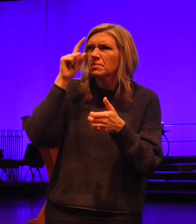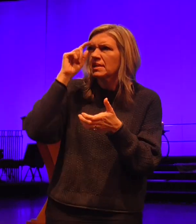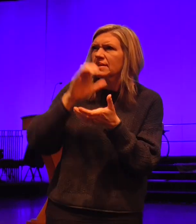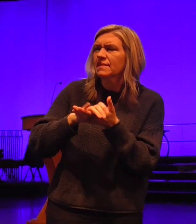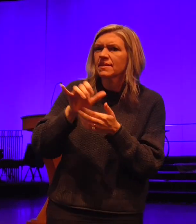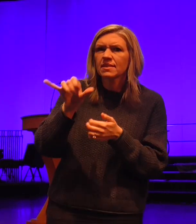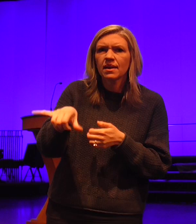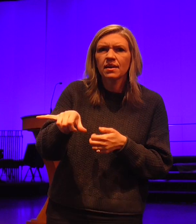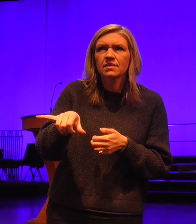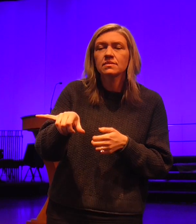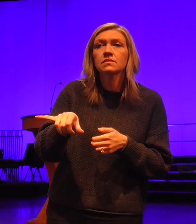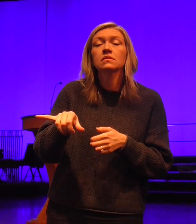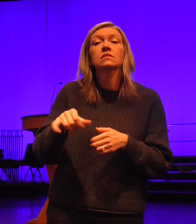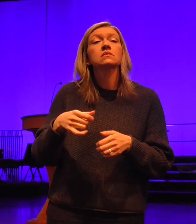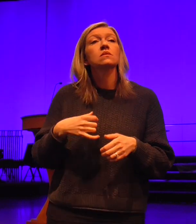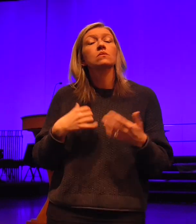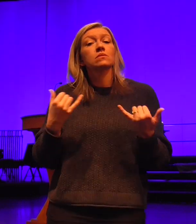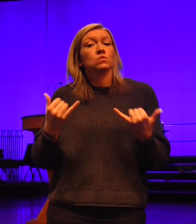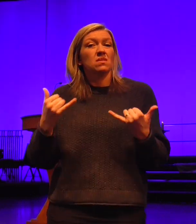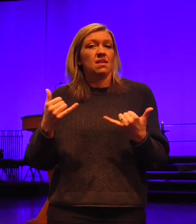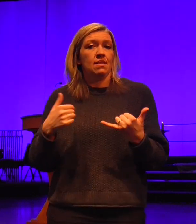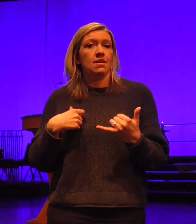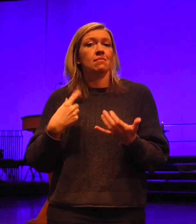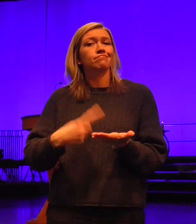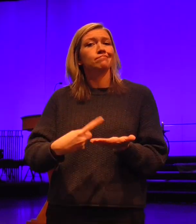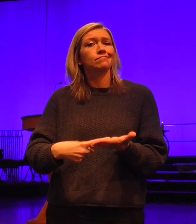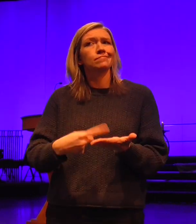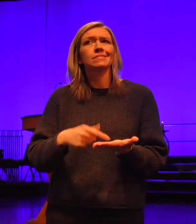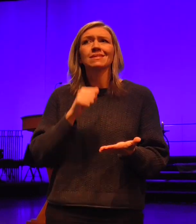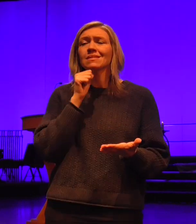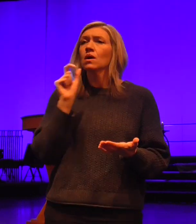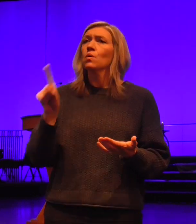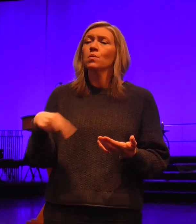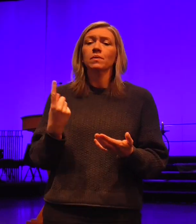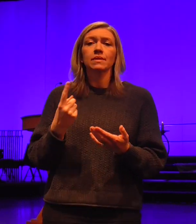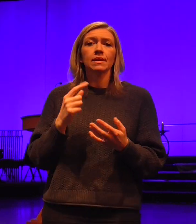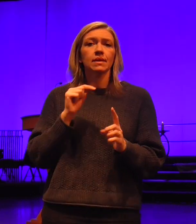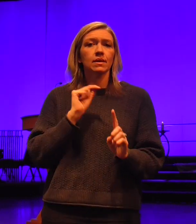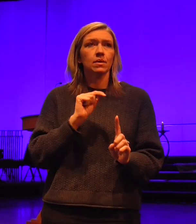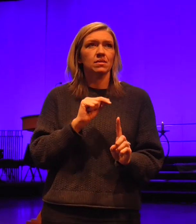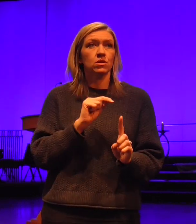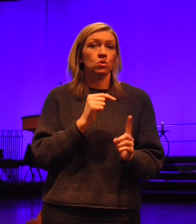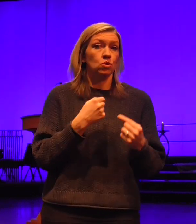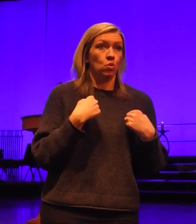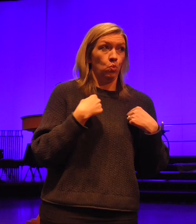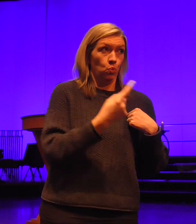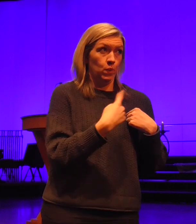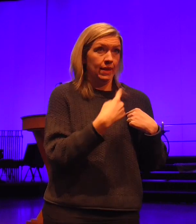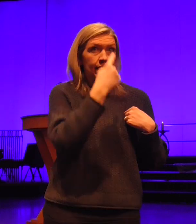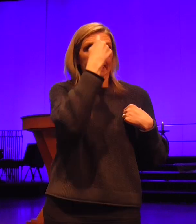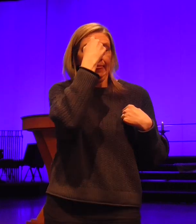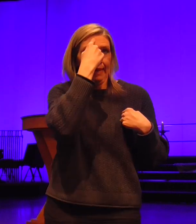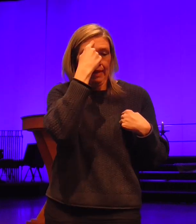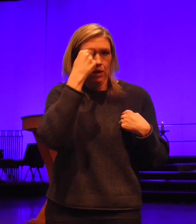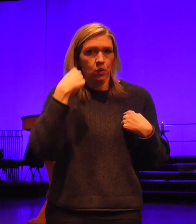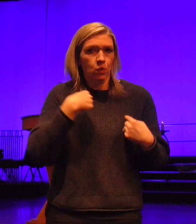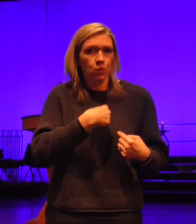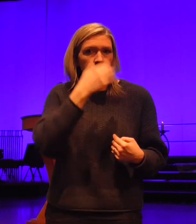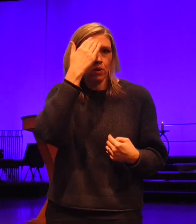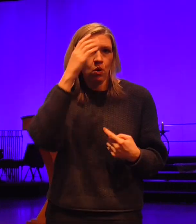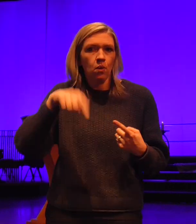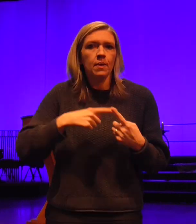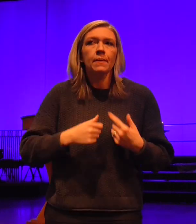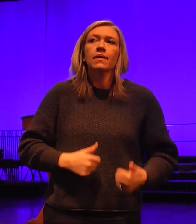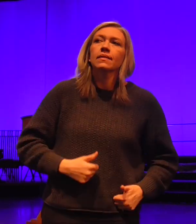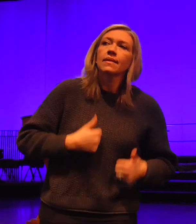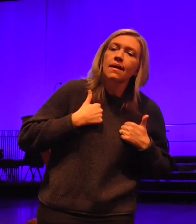that. So I'm talking today also not about what you and I think we know about ourselves and our life and